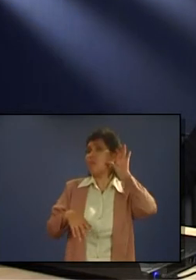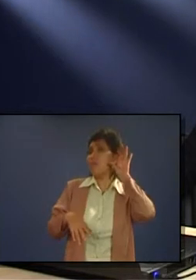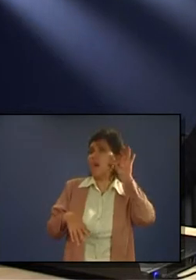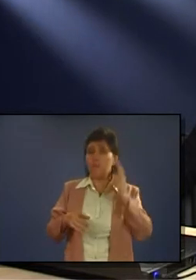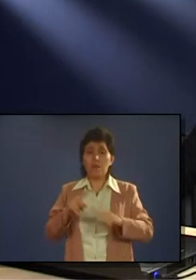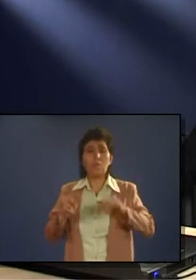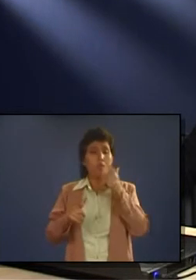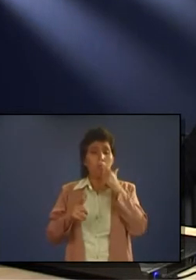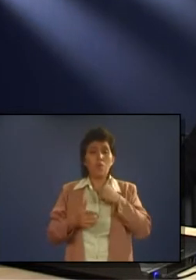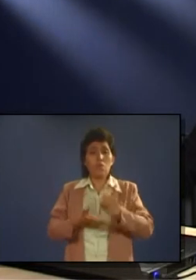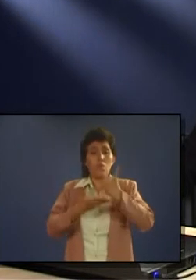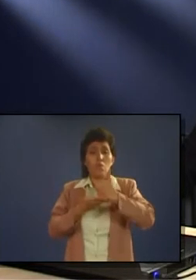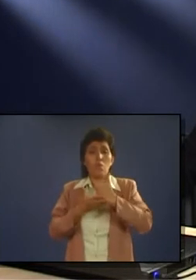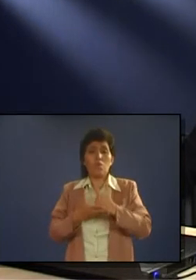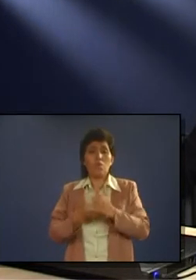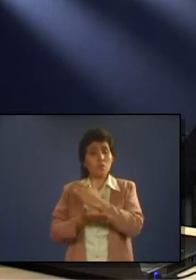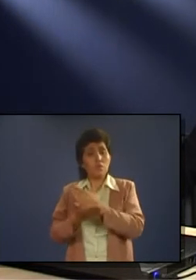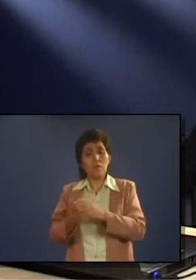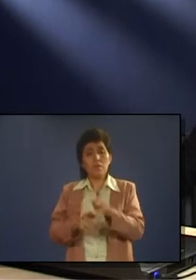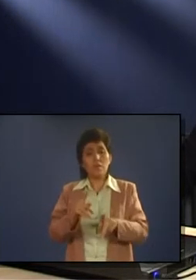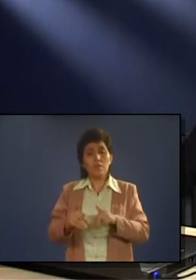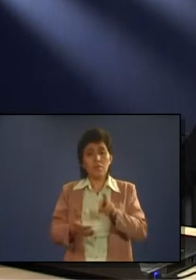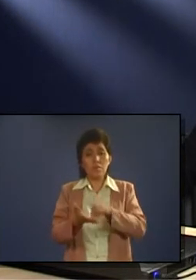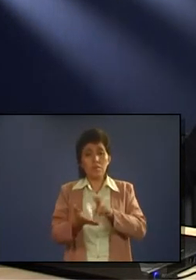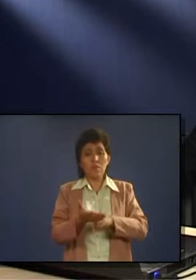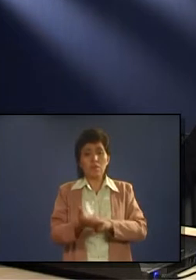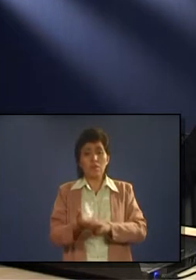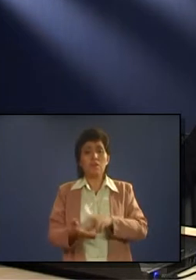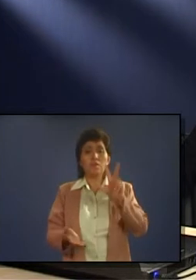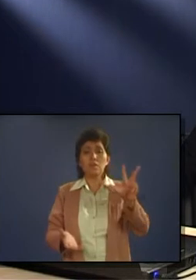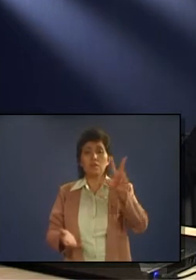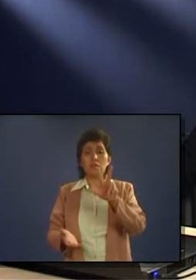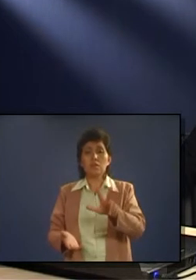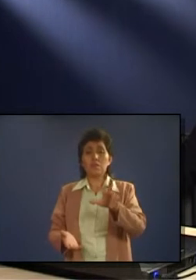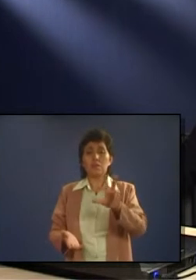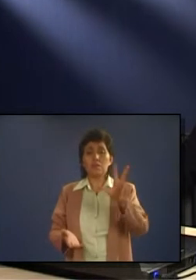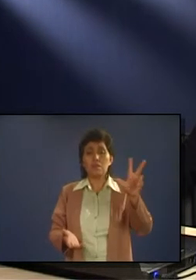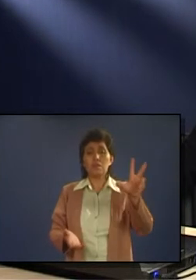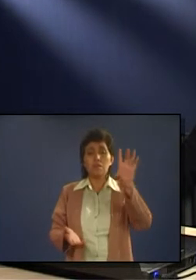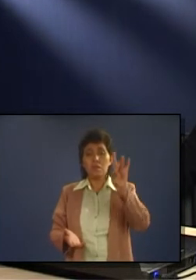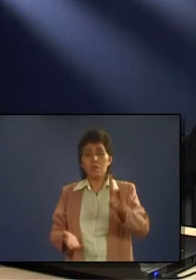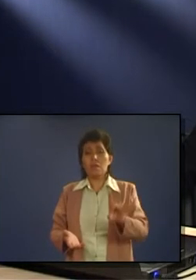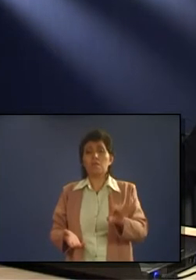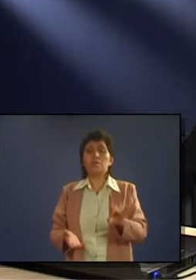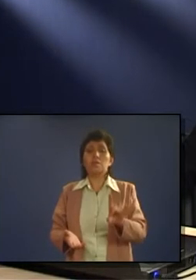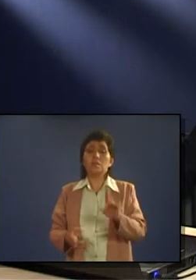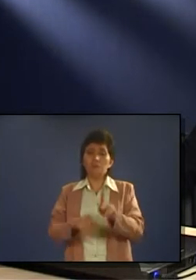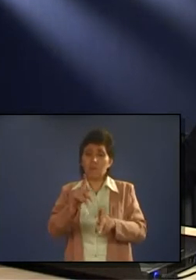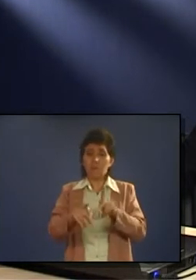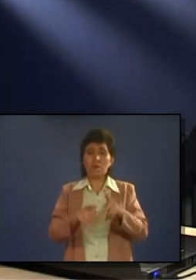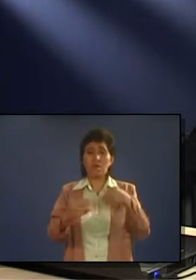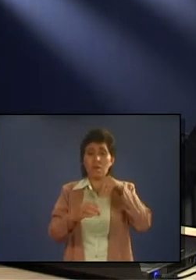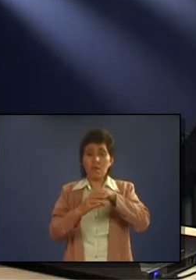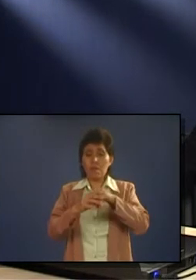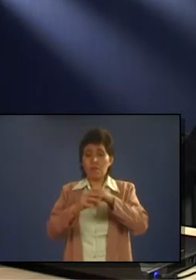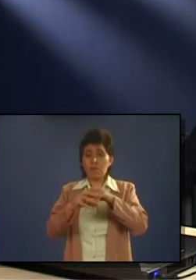her? Now, some people, the newspaper reported 38 people in her neighborhood, not even one came